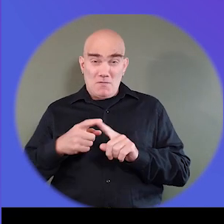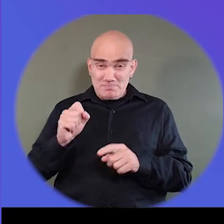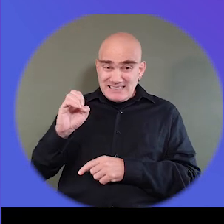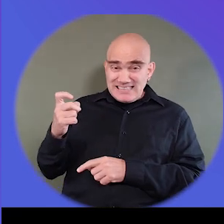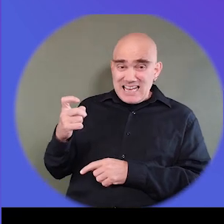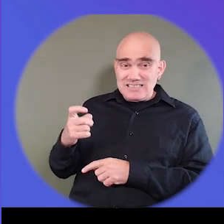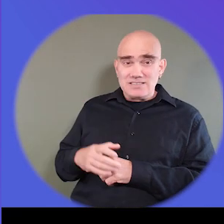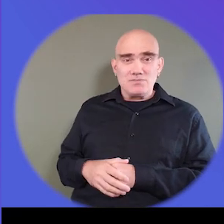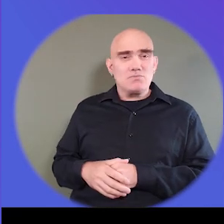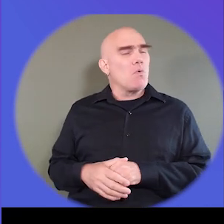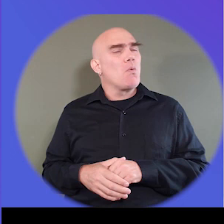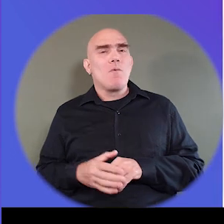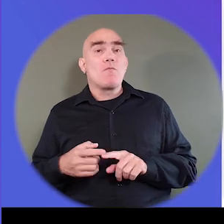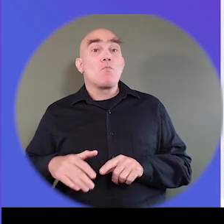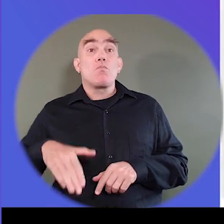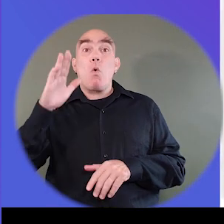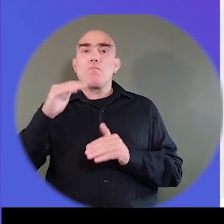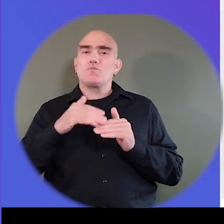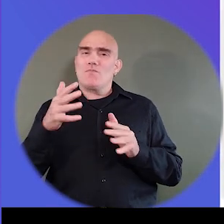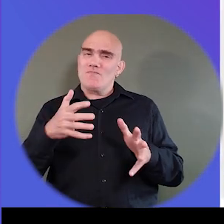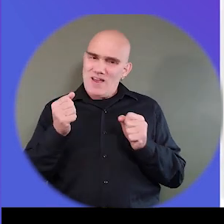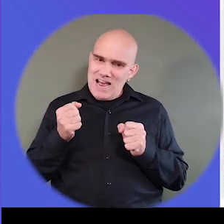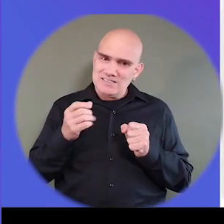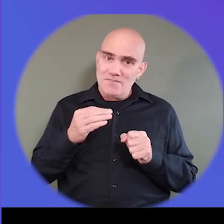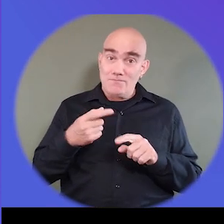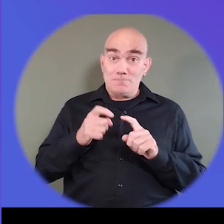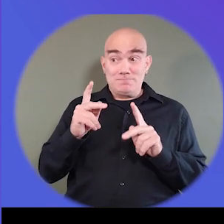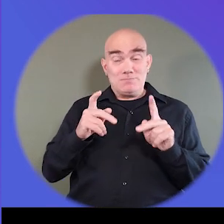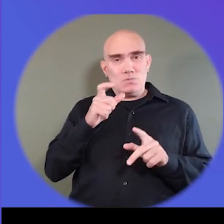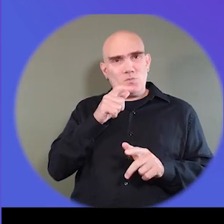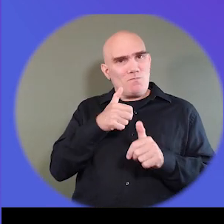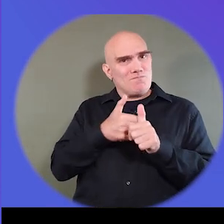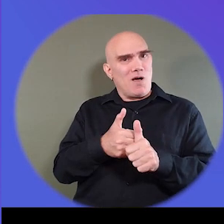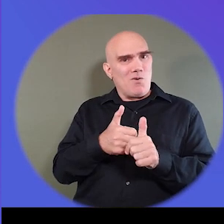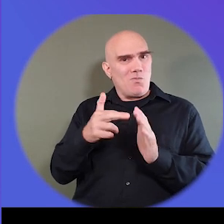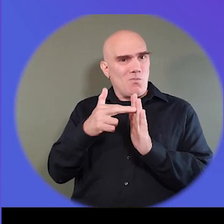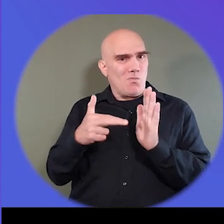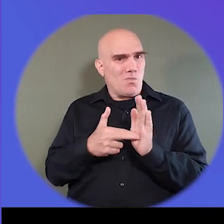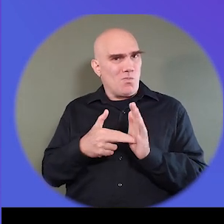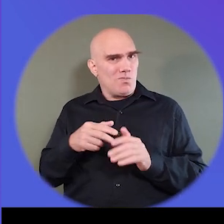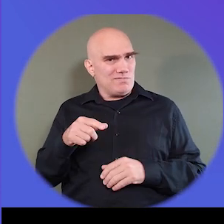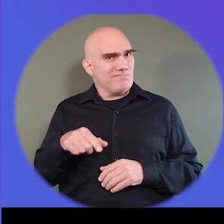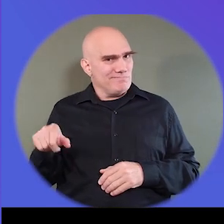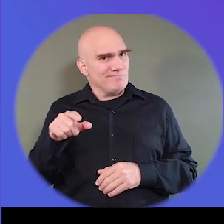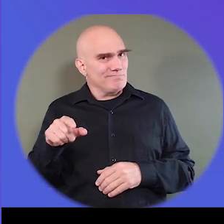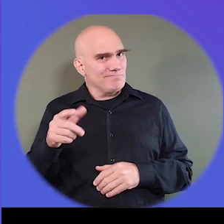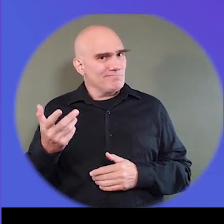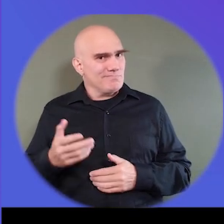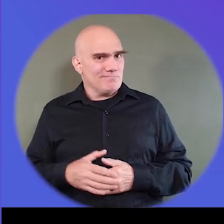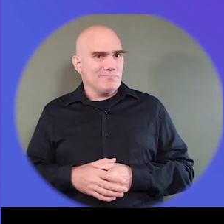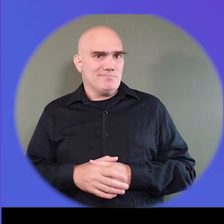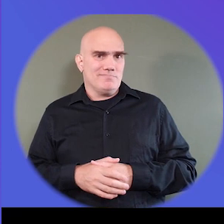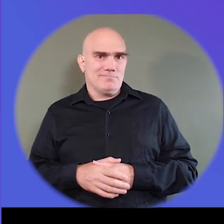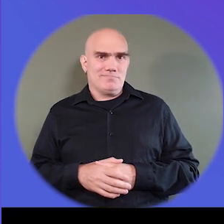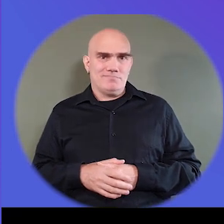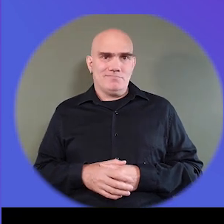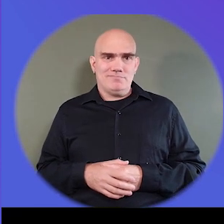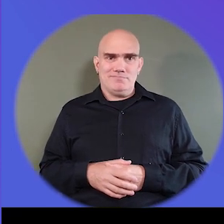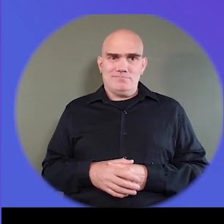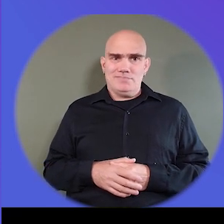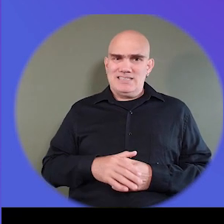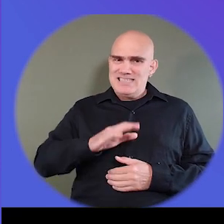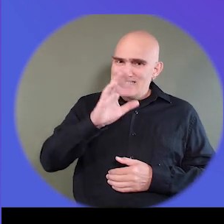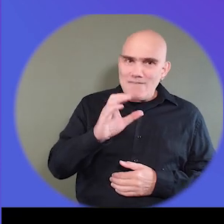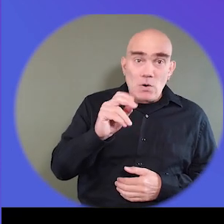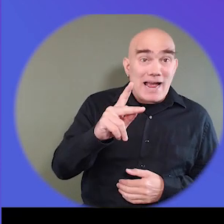sex? From growing up too fast. And from people who don't follow the rules. It